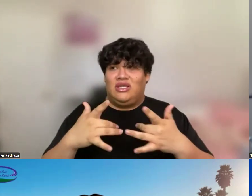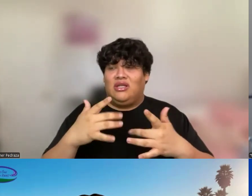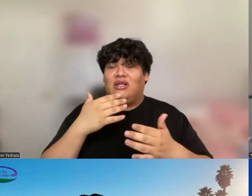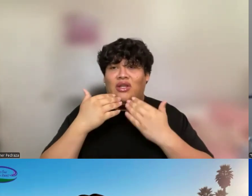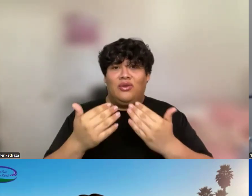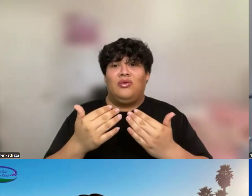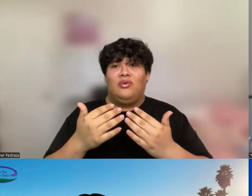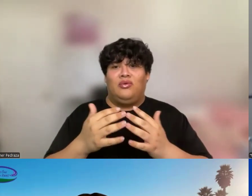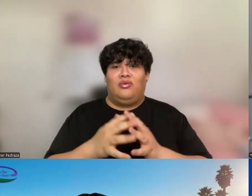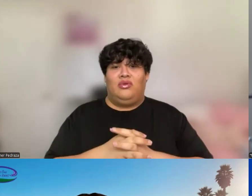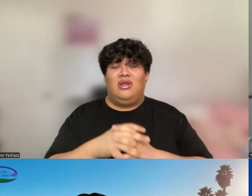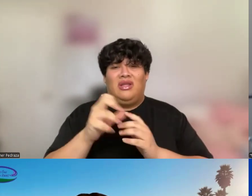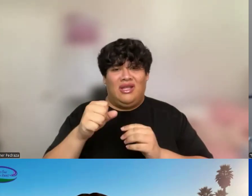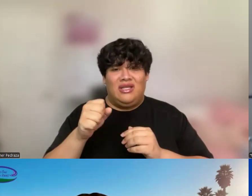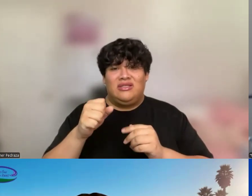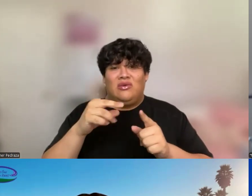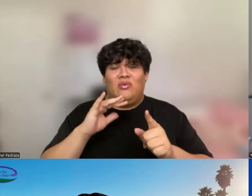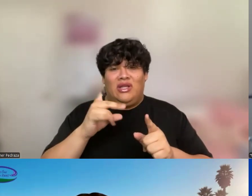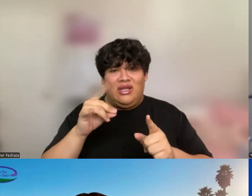you. Yeah, and we